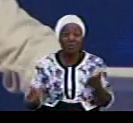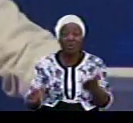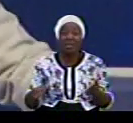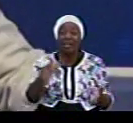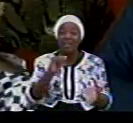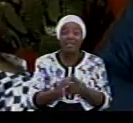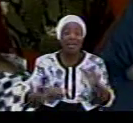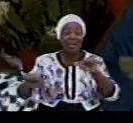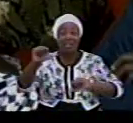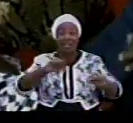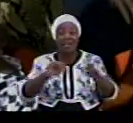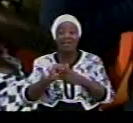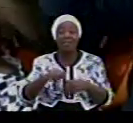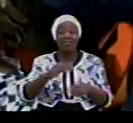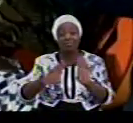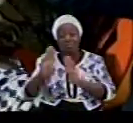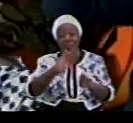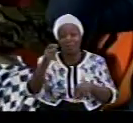is troubling your mind.